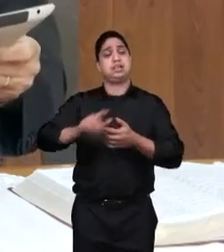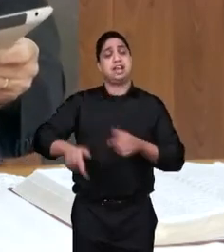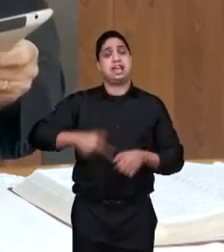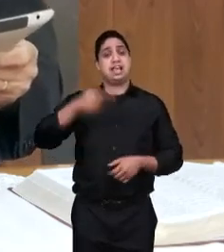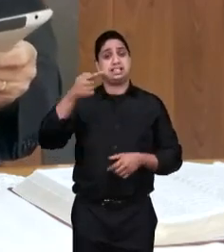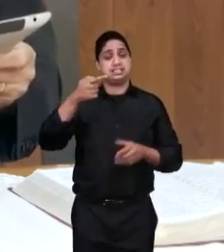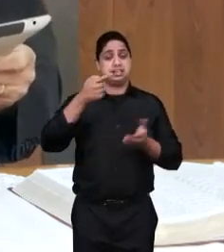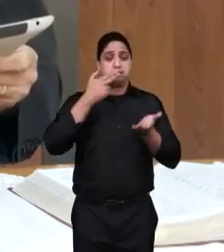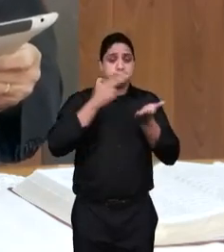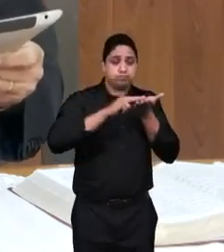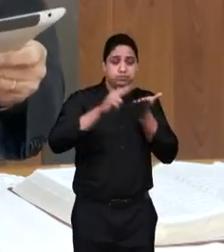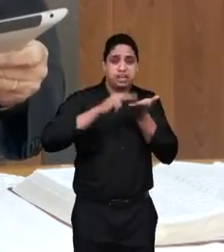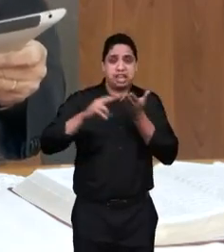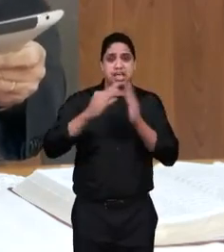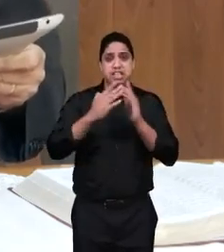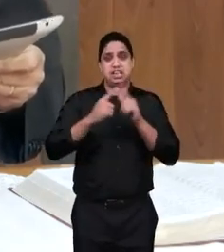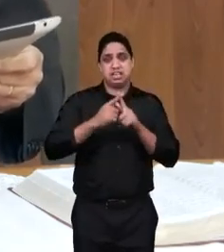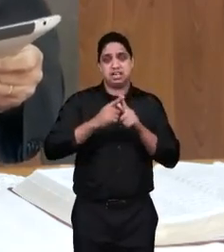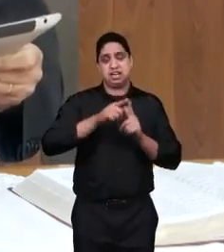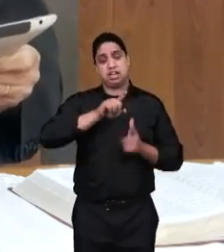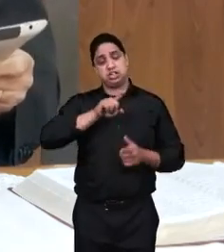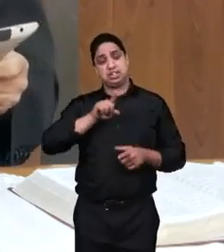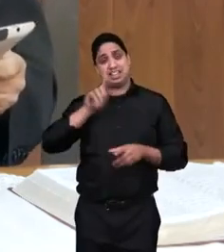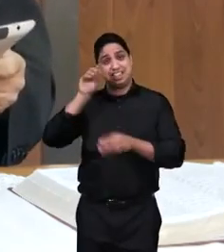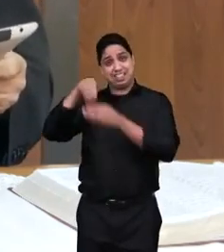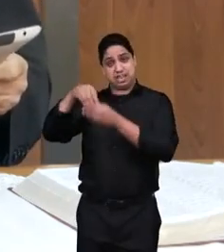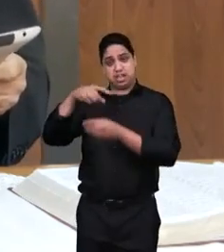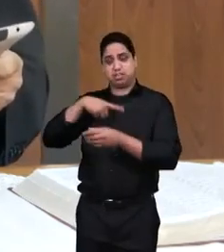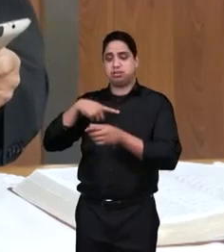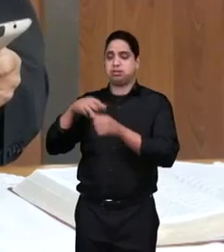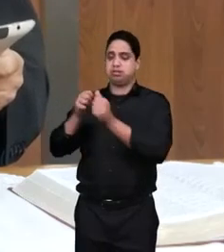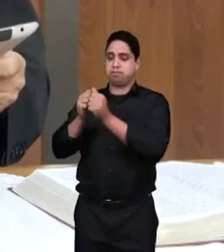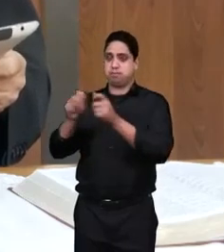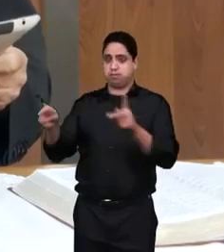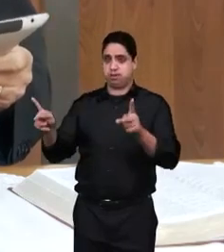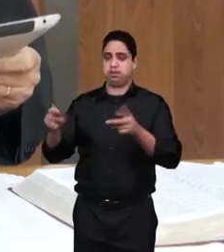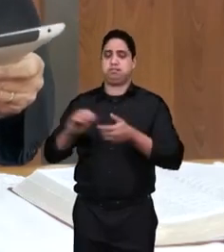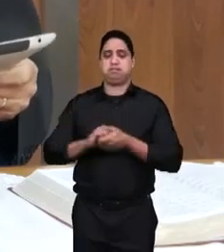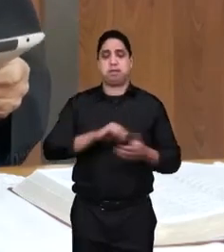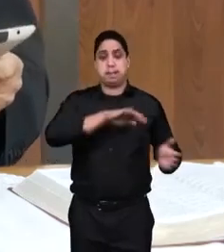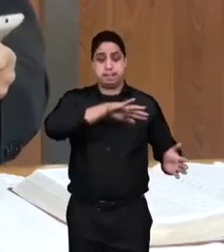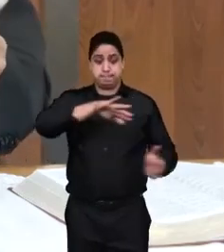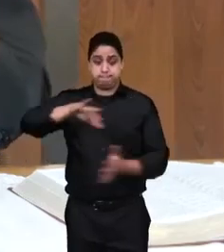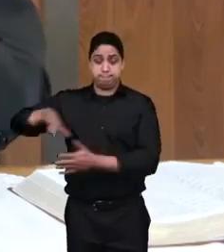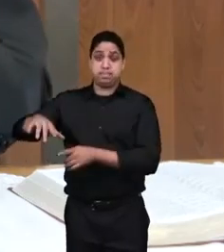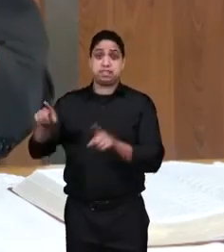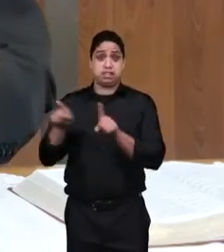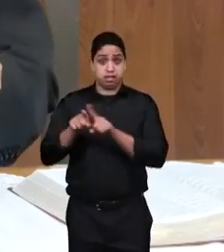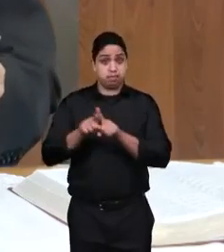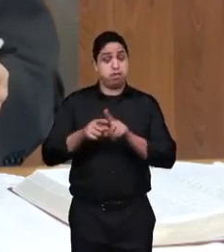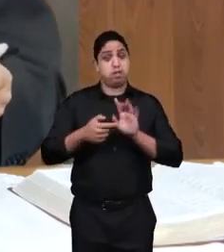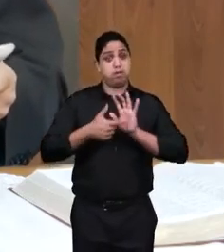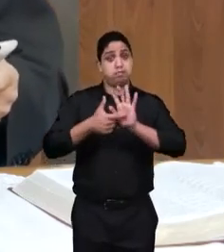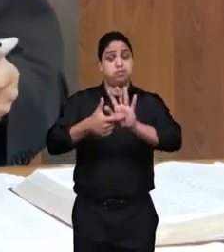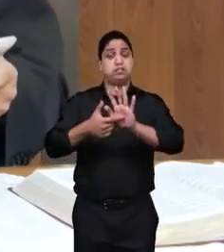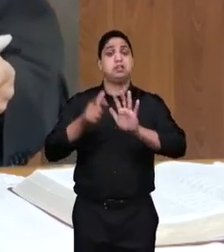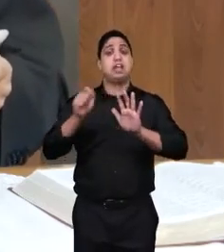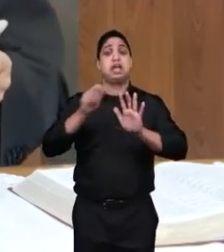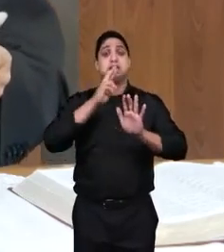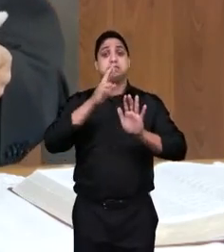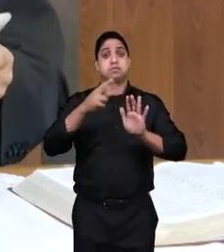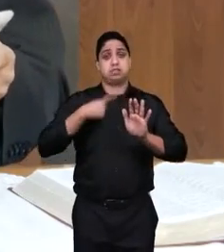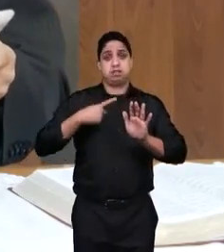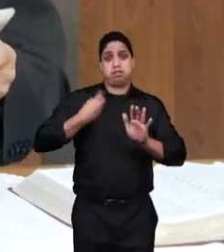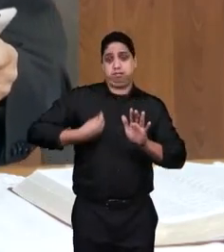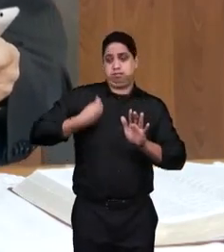the seven churches in Asia, as our sister answered. And I'd also like you to note, there